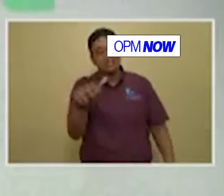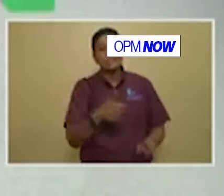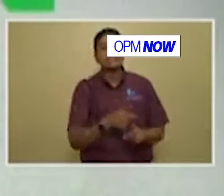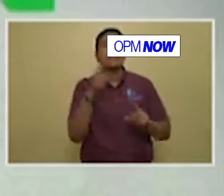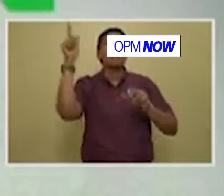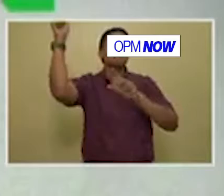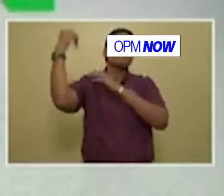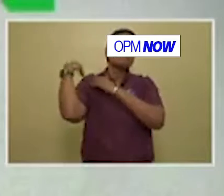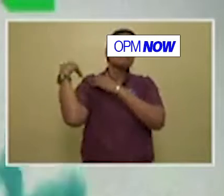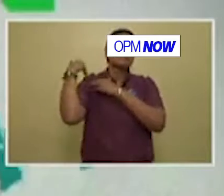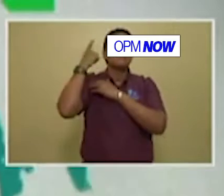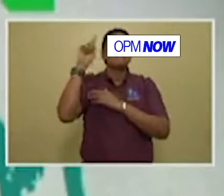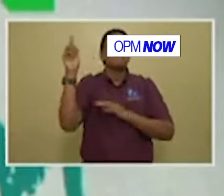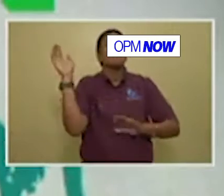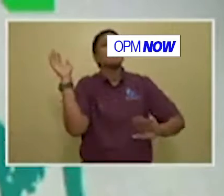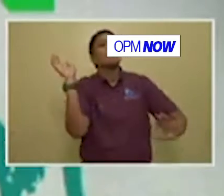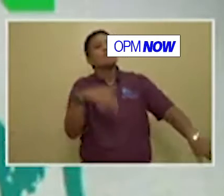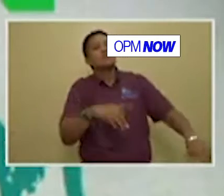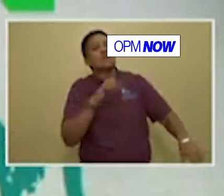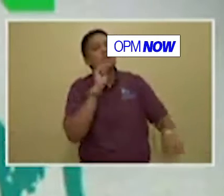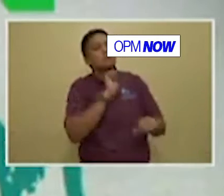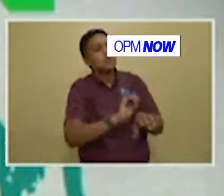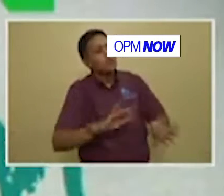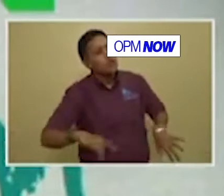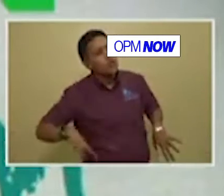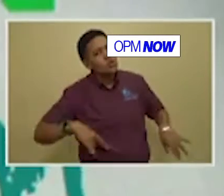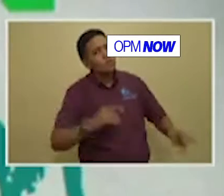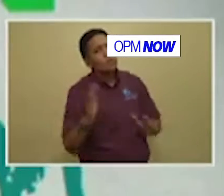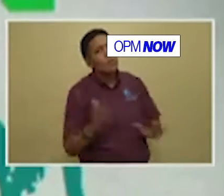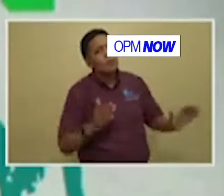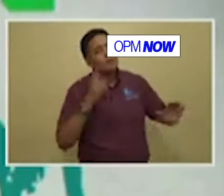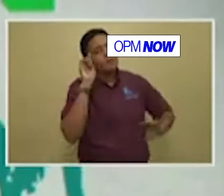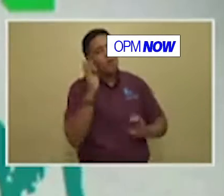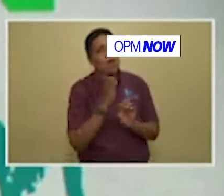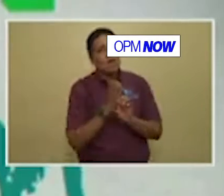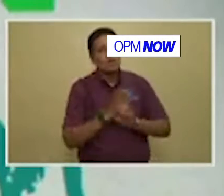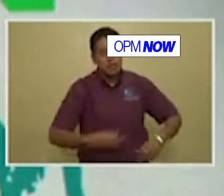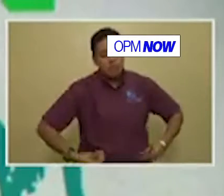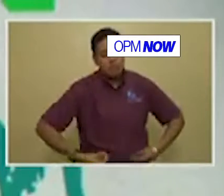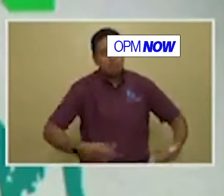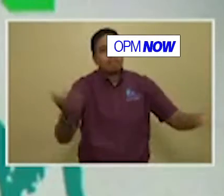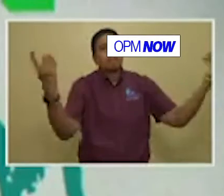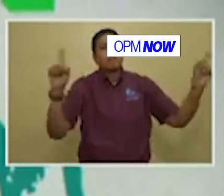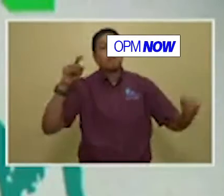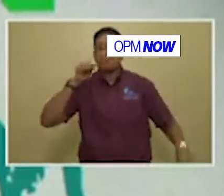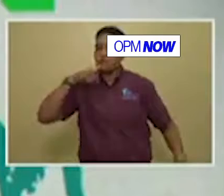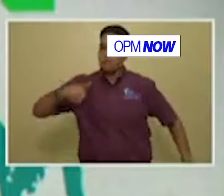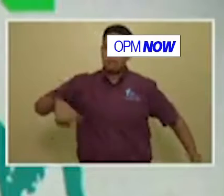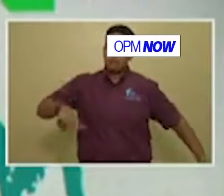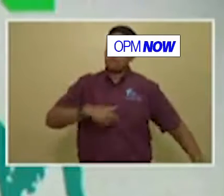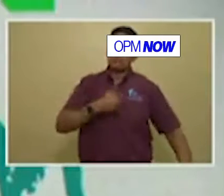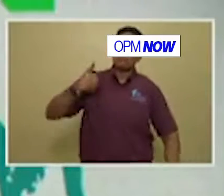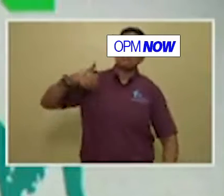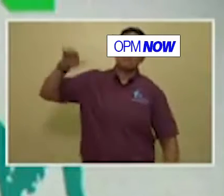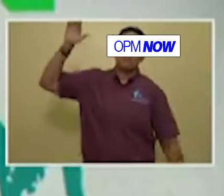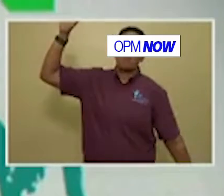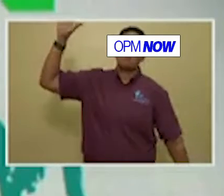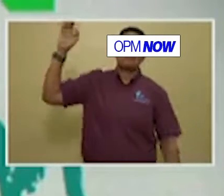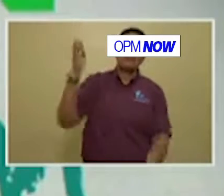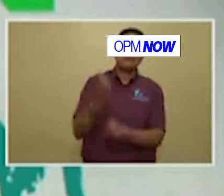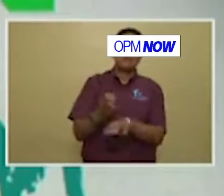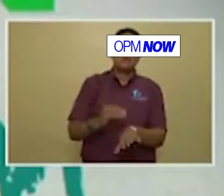the agency with the remit to ensure the smooth preparation for and the administration of the CXC exams, as well